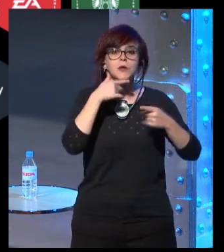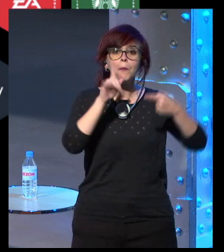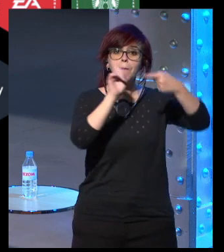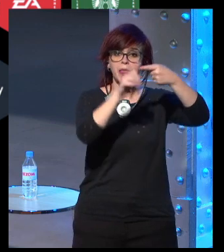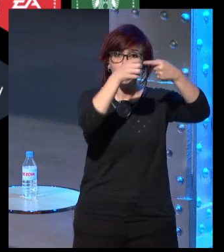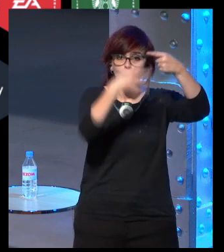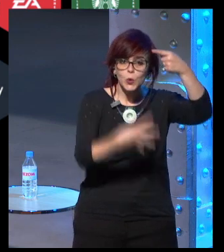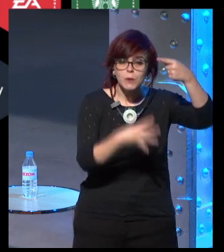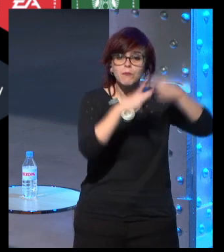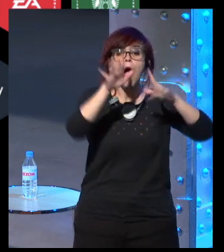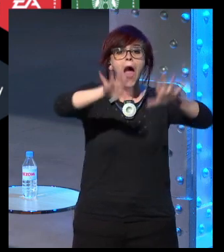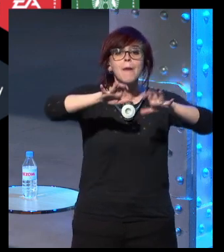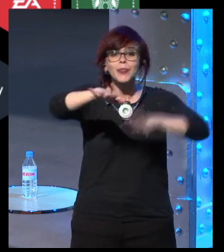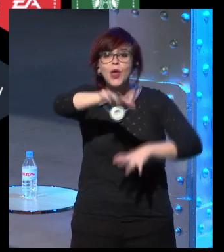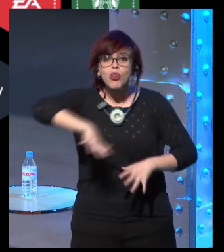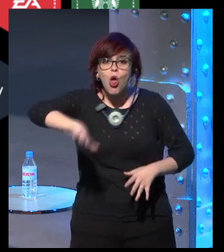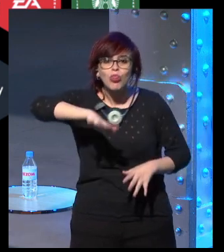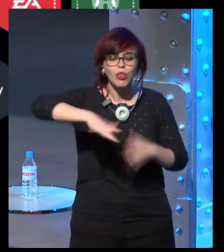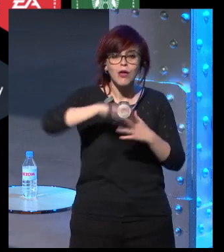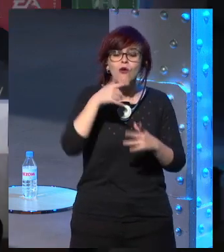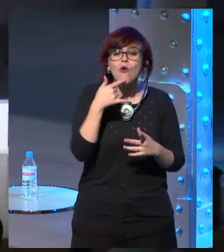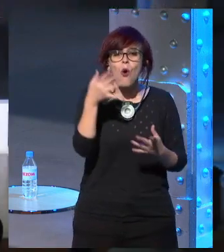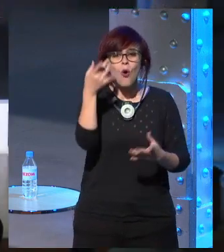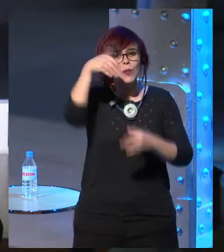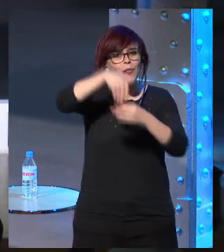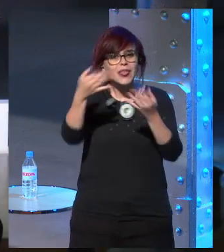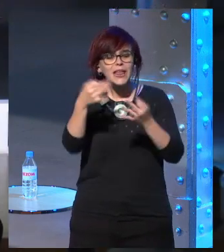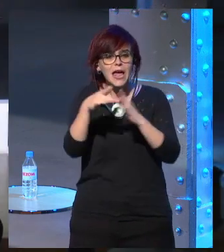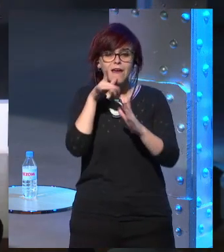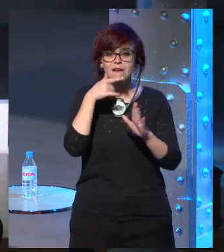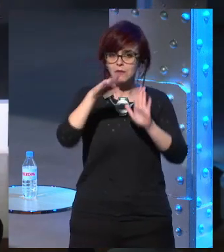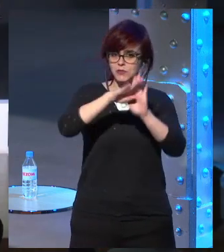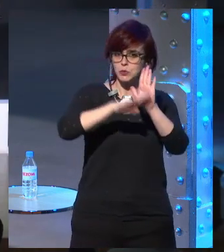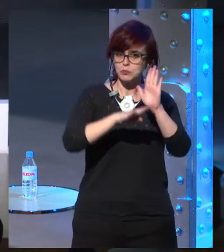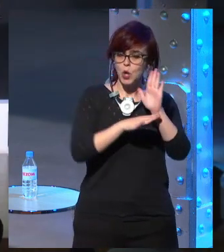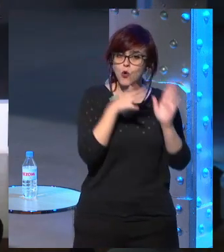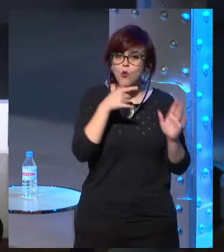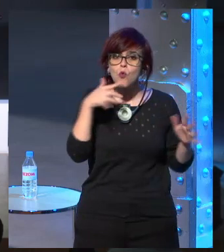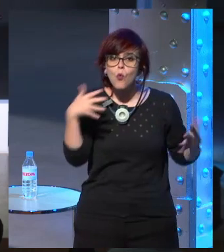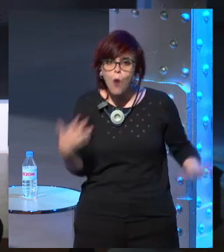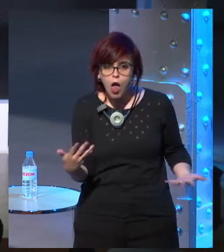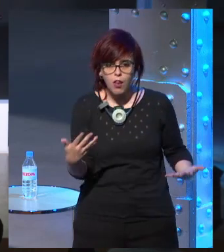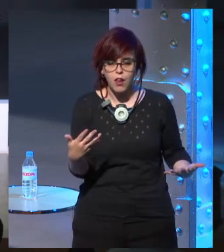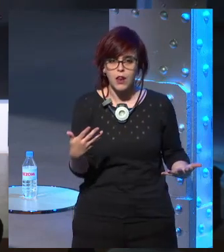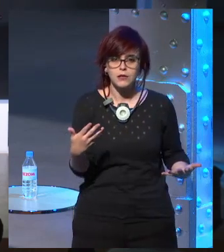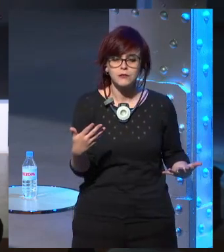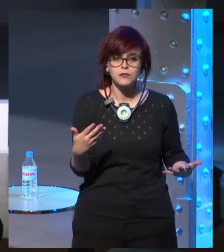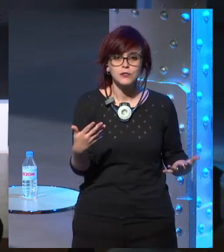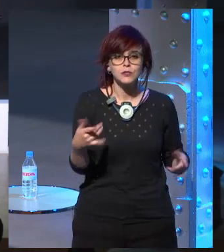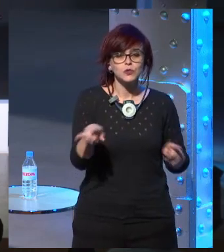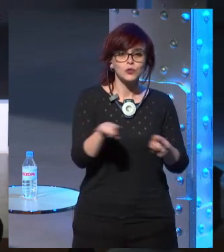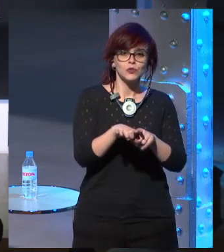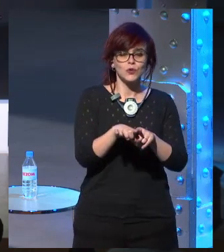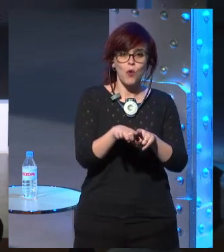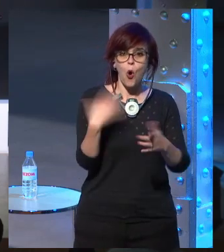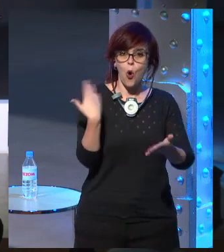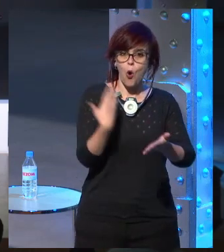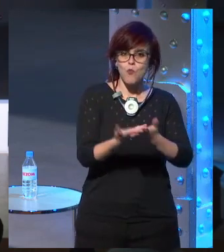learned it, what standards it aligns to, and it contains the evidence that they actually, of performance, that they actually learned that competency.